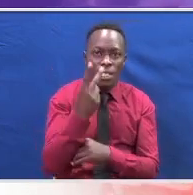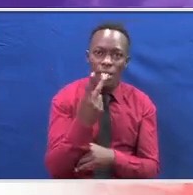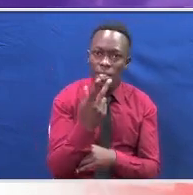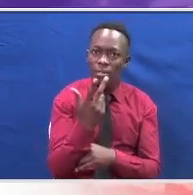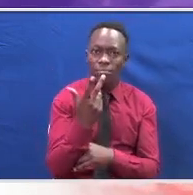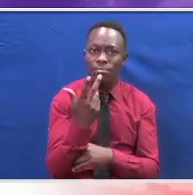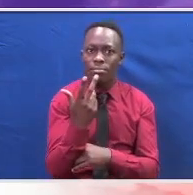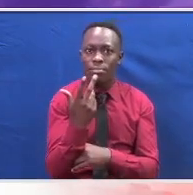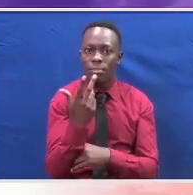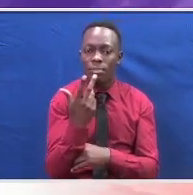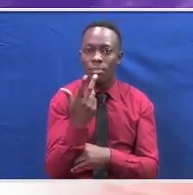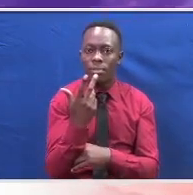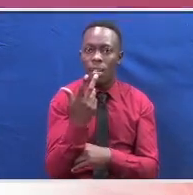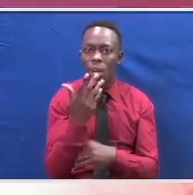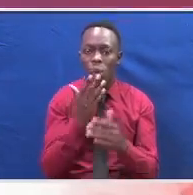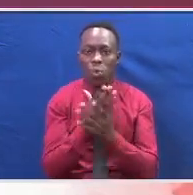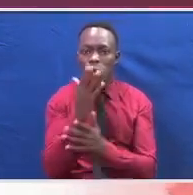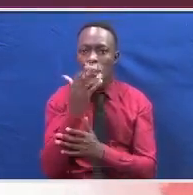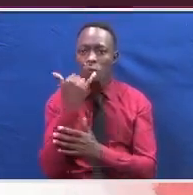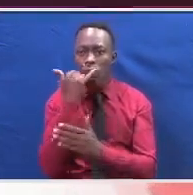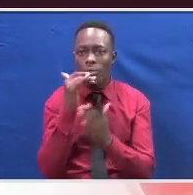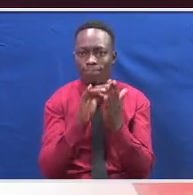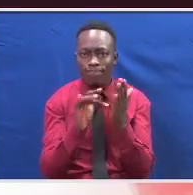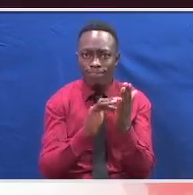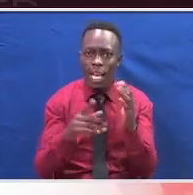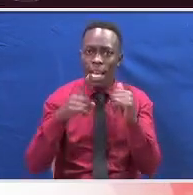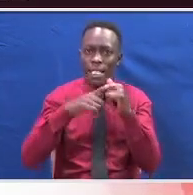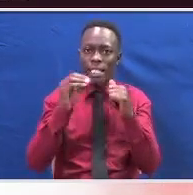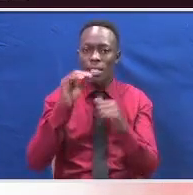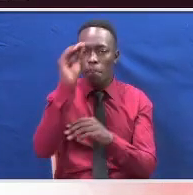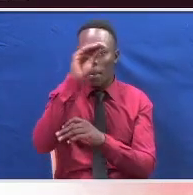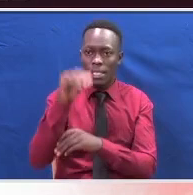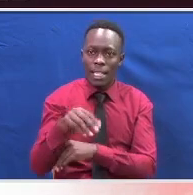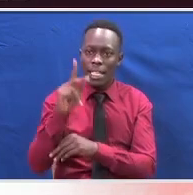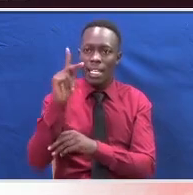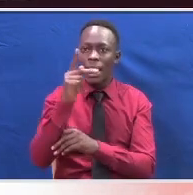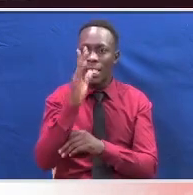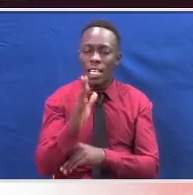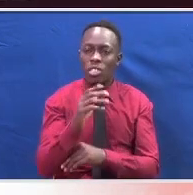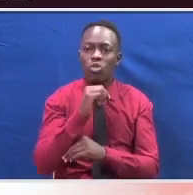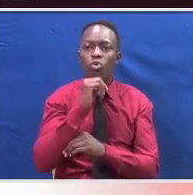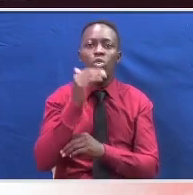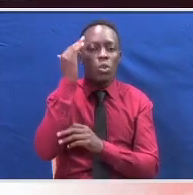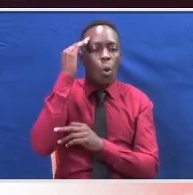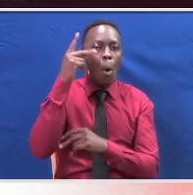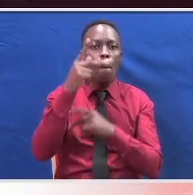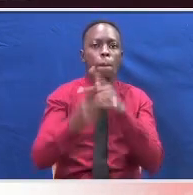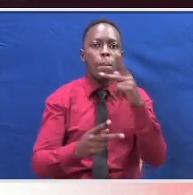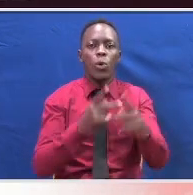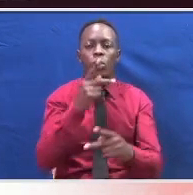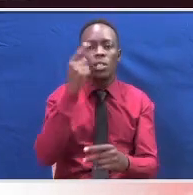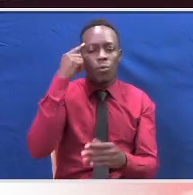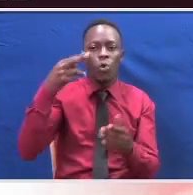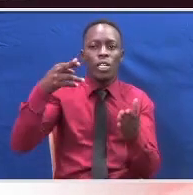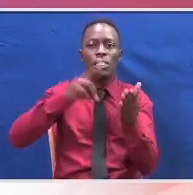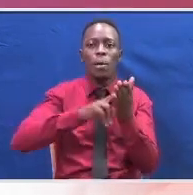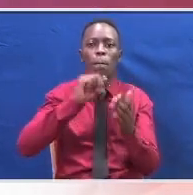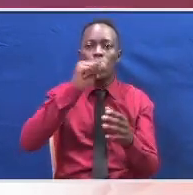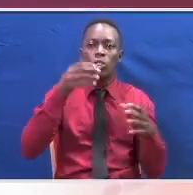real time through a mobile app, 60% of Kenyans don't know the process of registering for a political